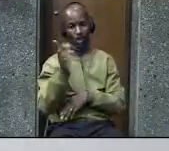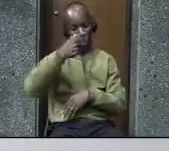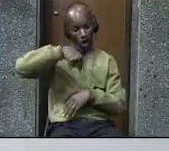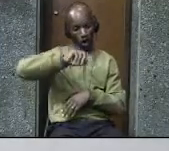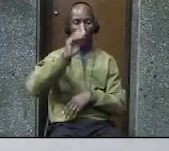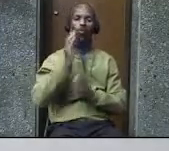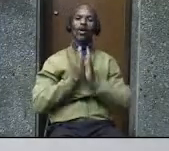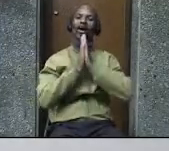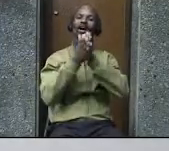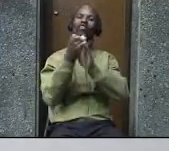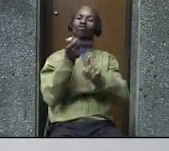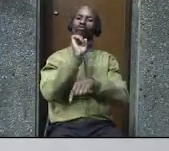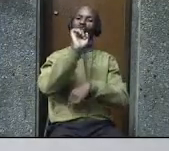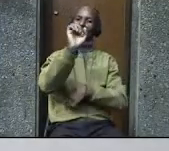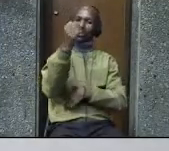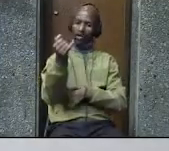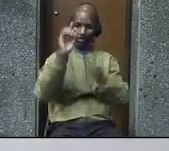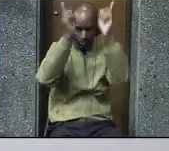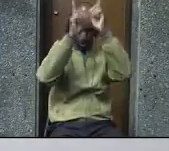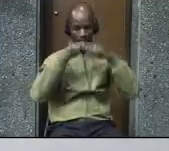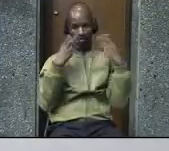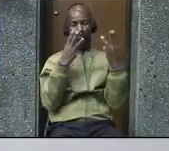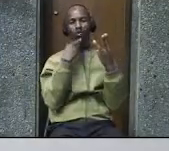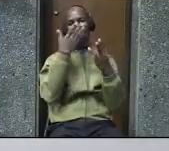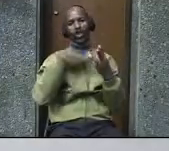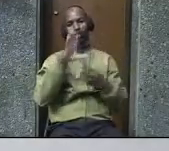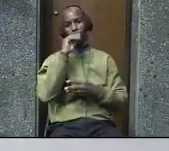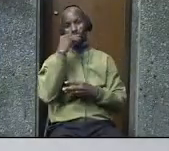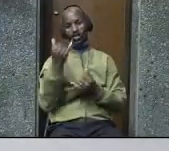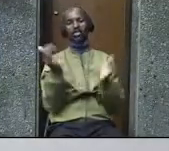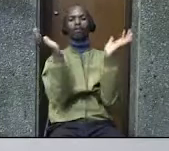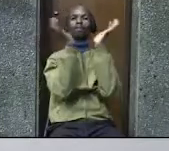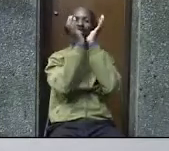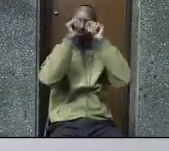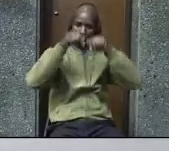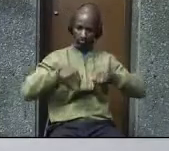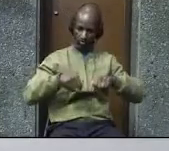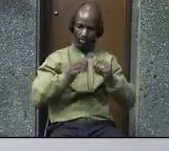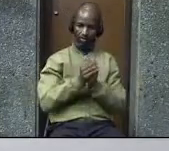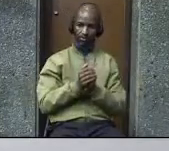we ask from you, especially those that want to speak in this meeting today,